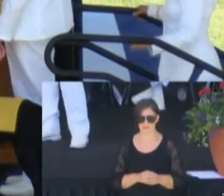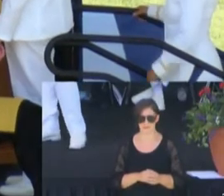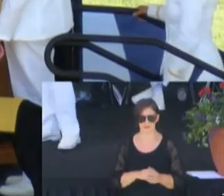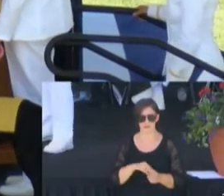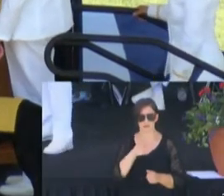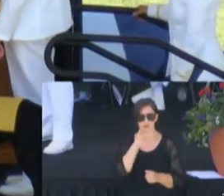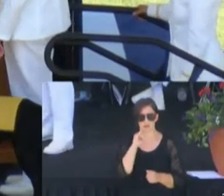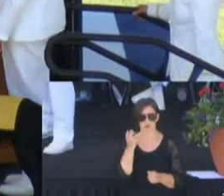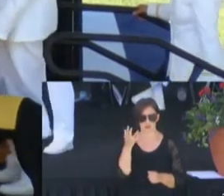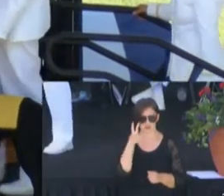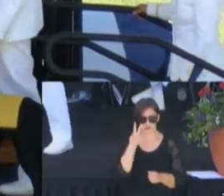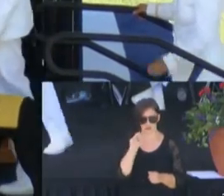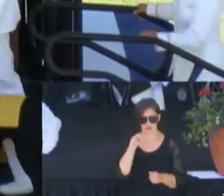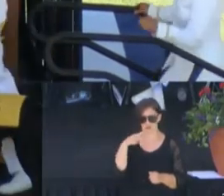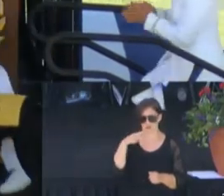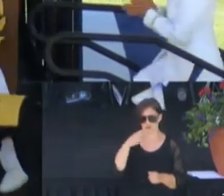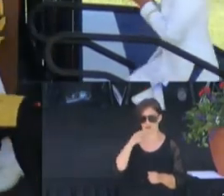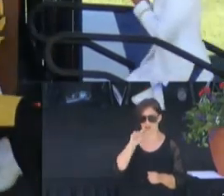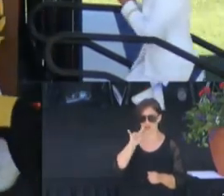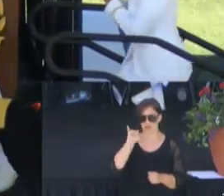John Carlton Phillips.